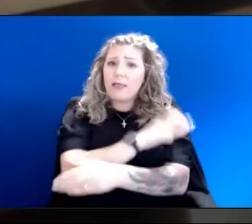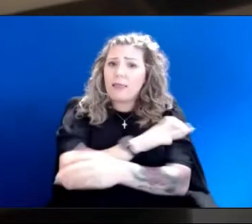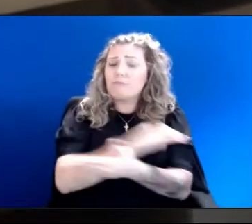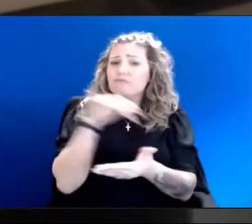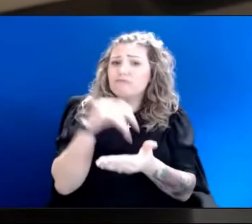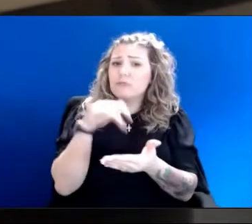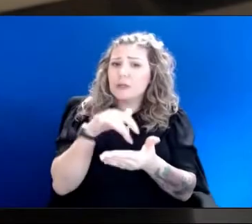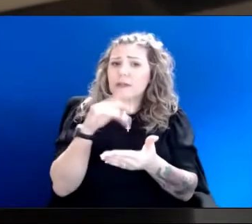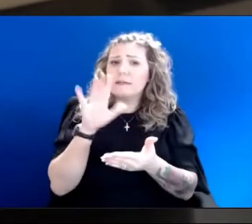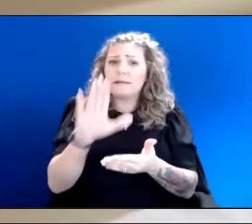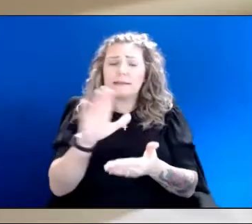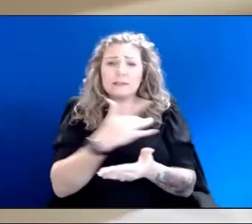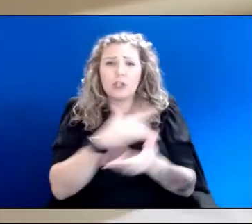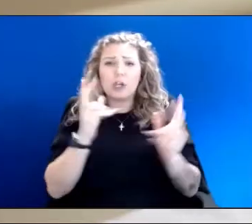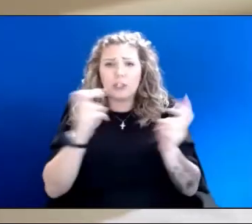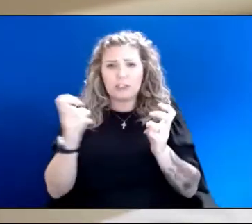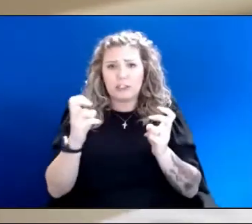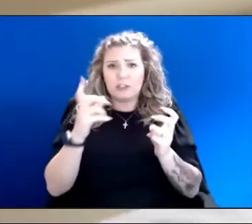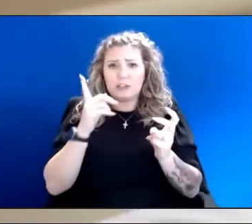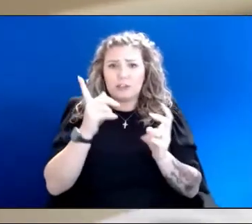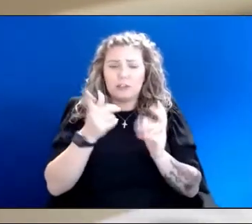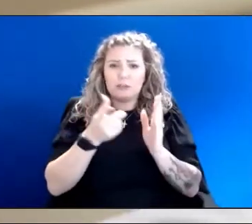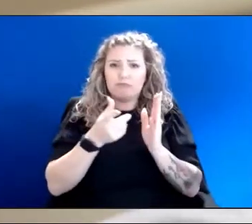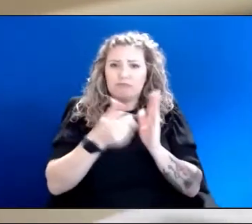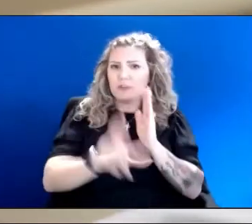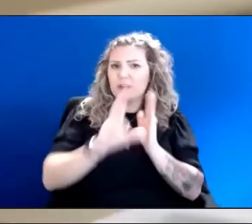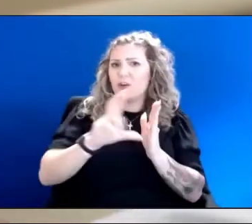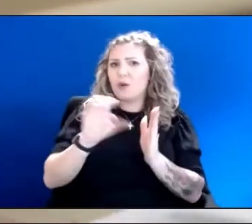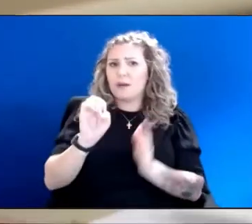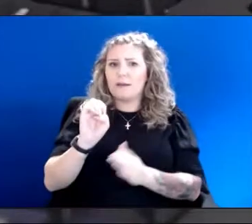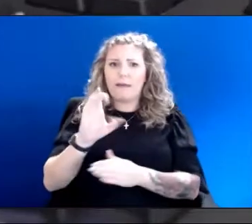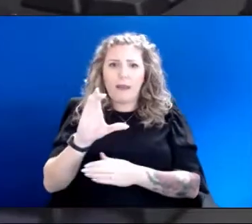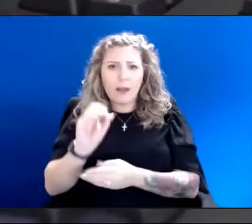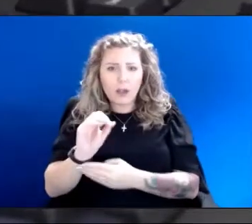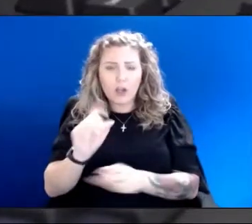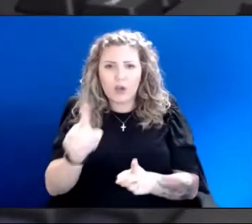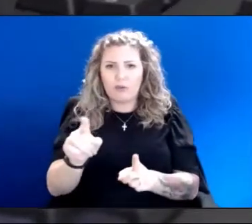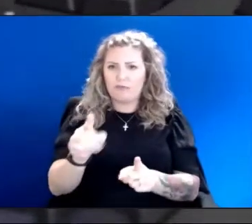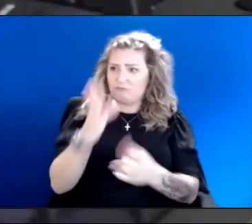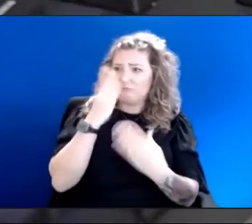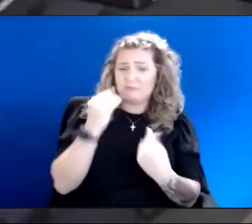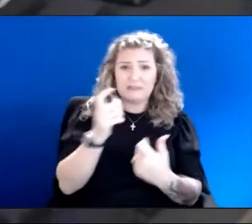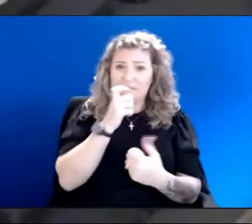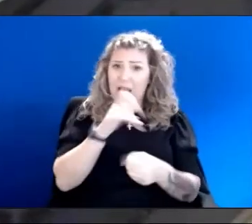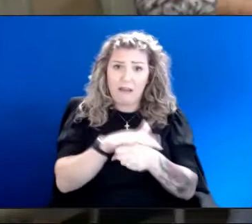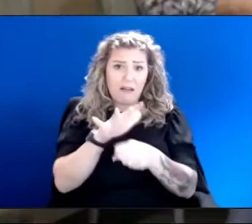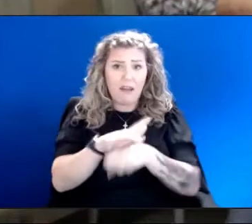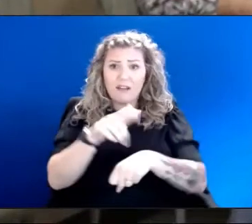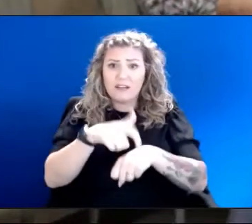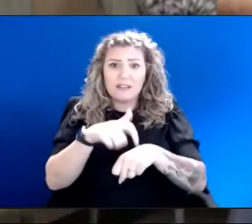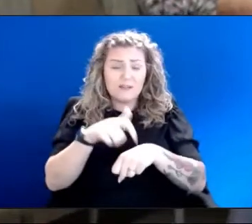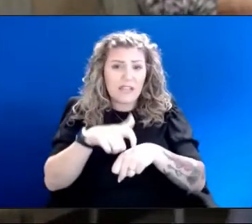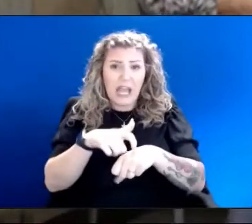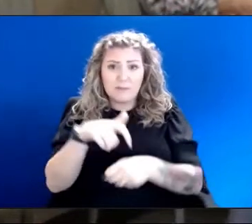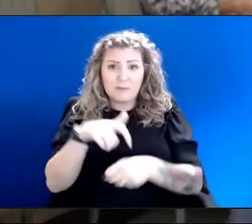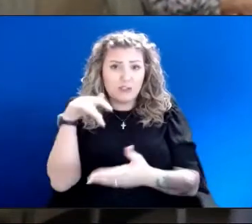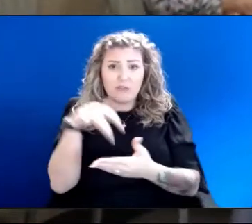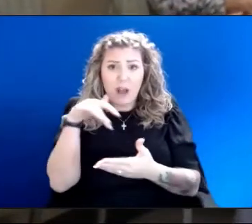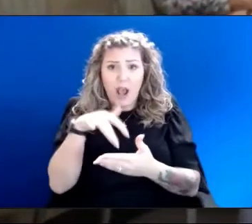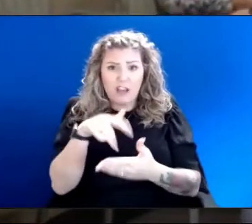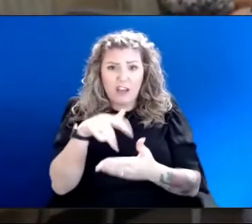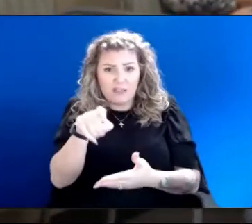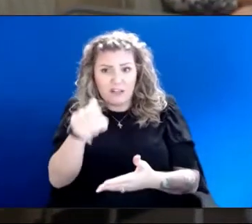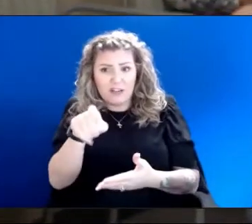his echocardiogram, cardiologist Dr. Zubair Shah told Jim, "You don't have time for a trial, you need a new heart, or you're not going to